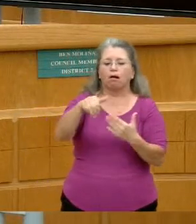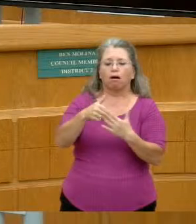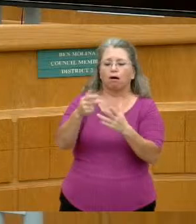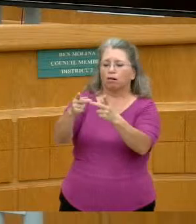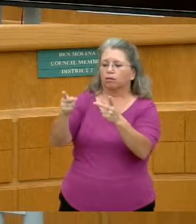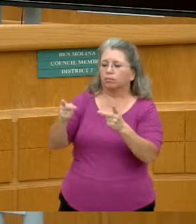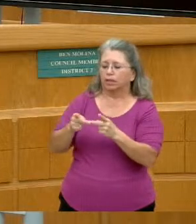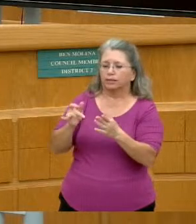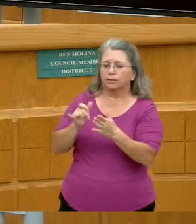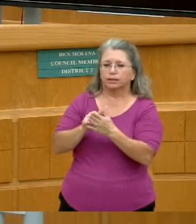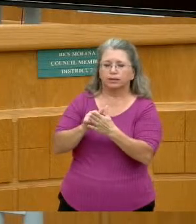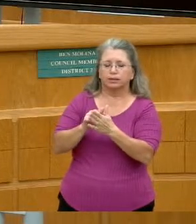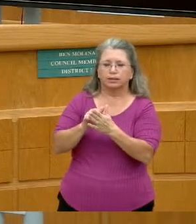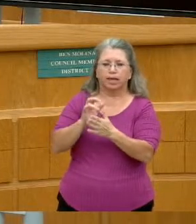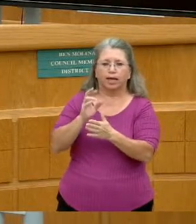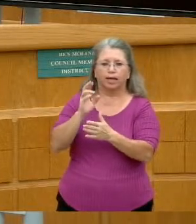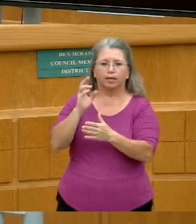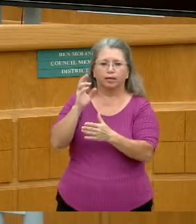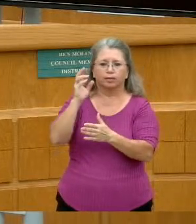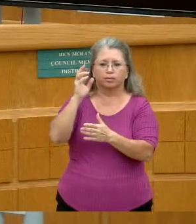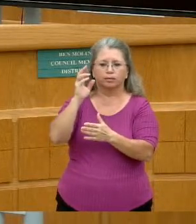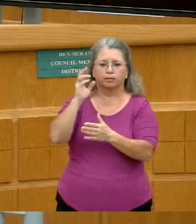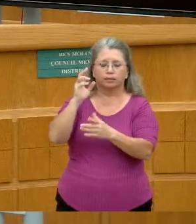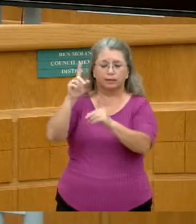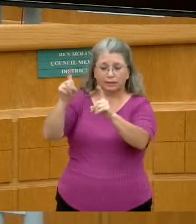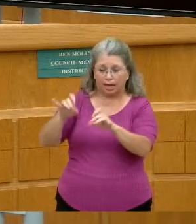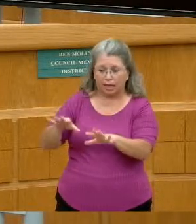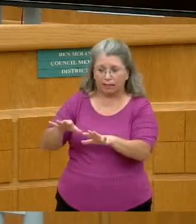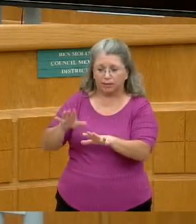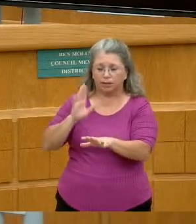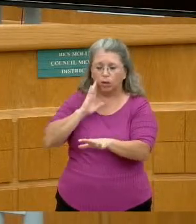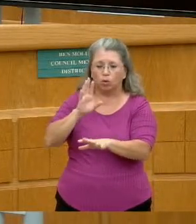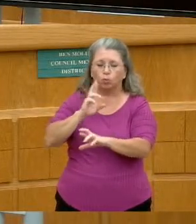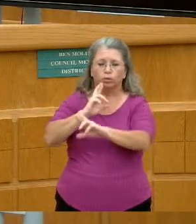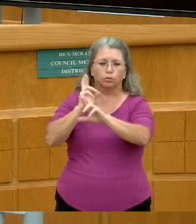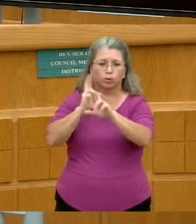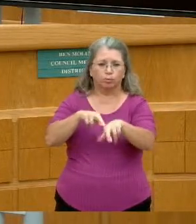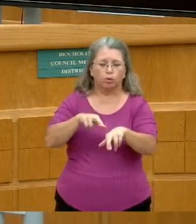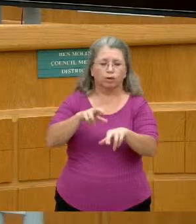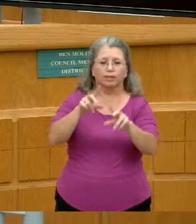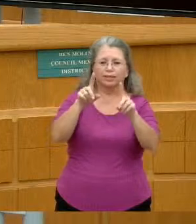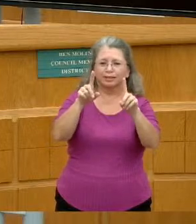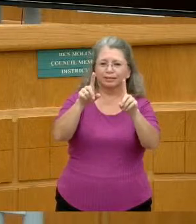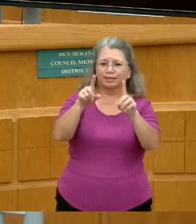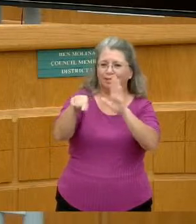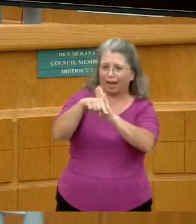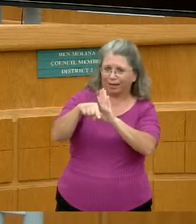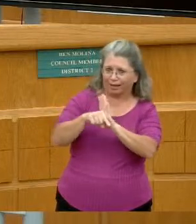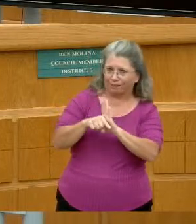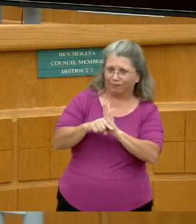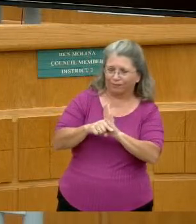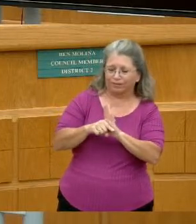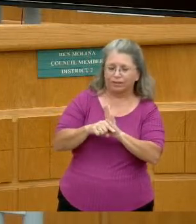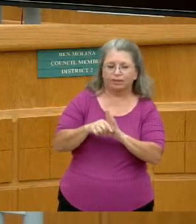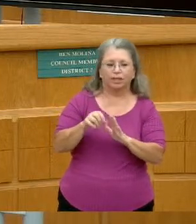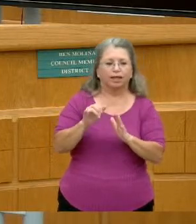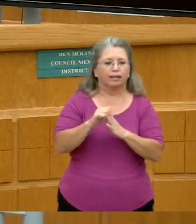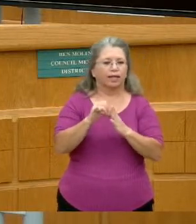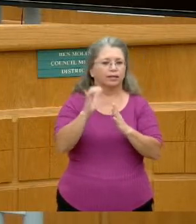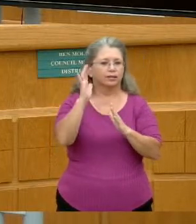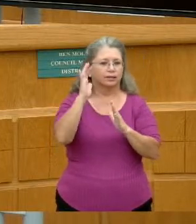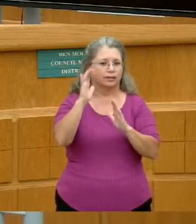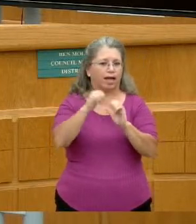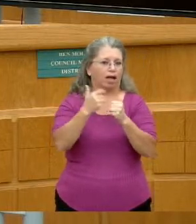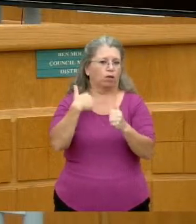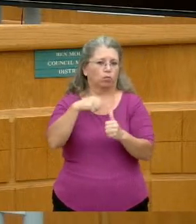report negatives back. And so that's one of the ways that we get to this 50%. And so what this number that we're looking at tells